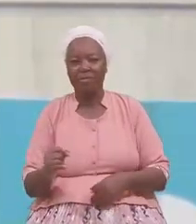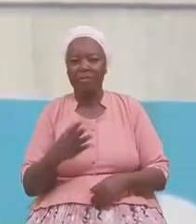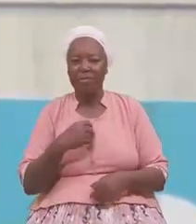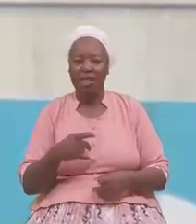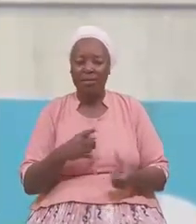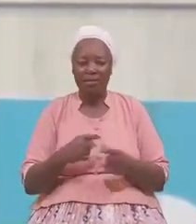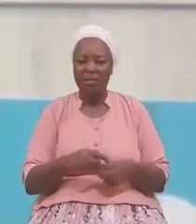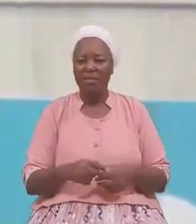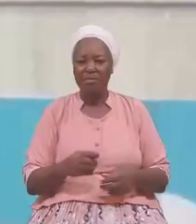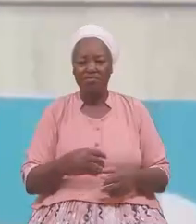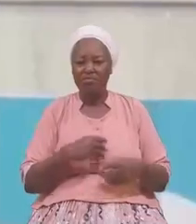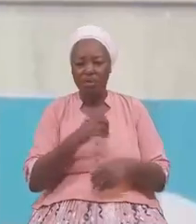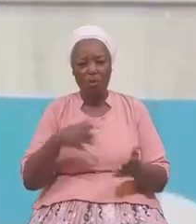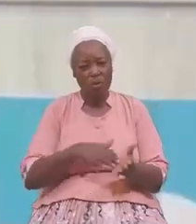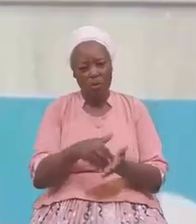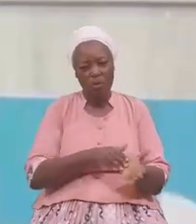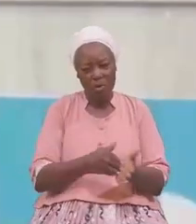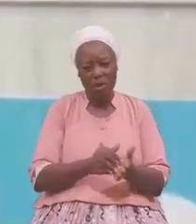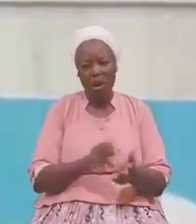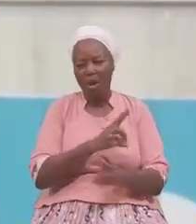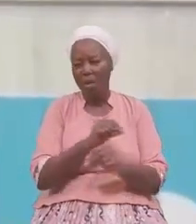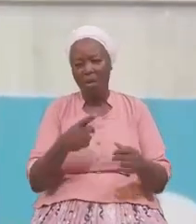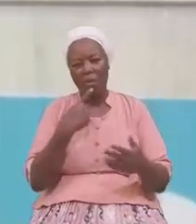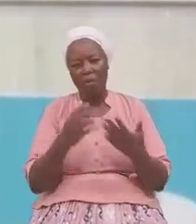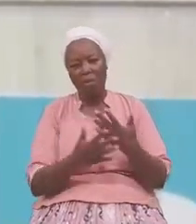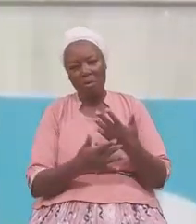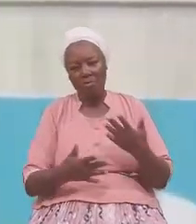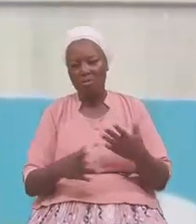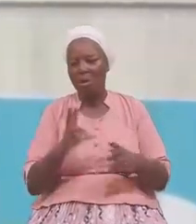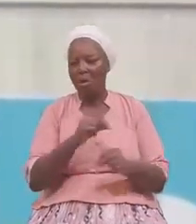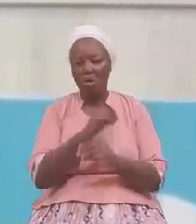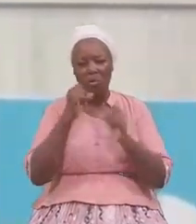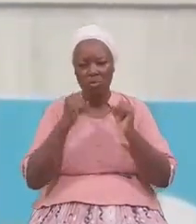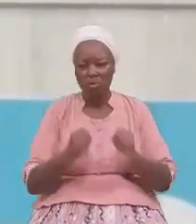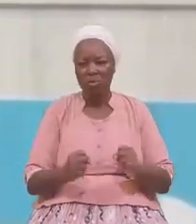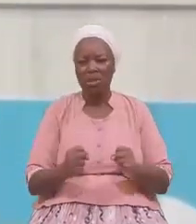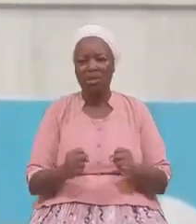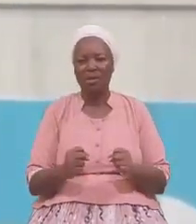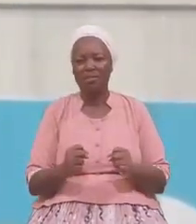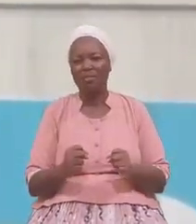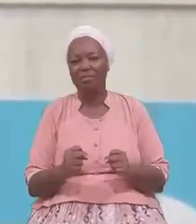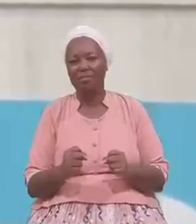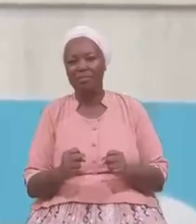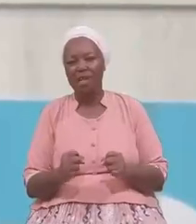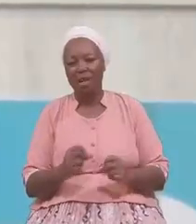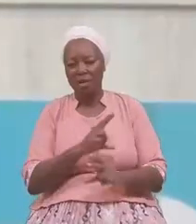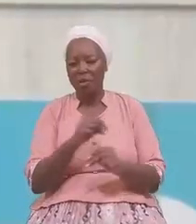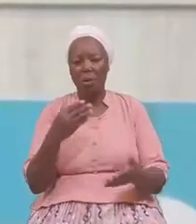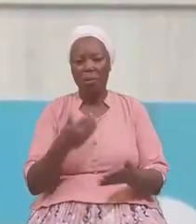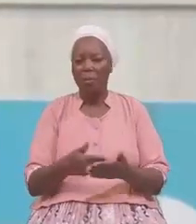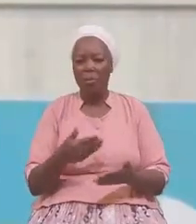anemic, no blood, no strength, no